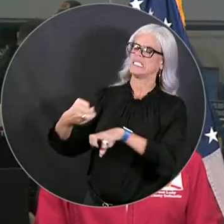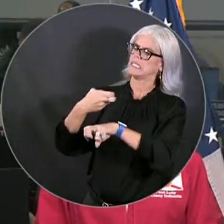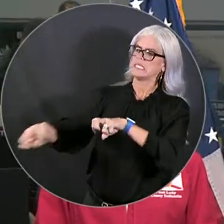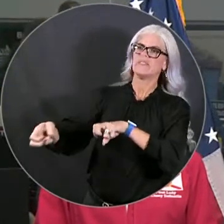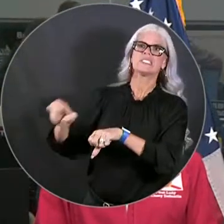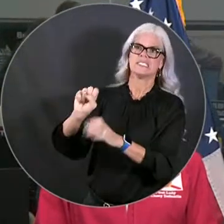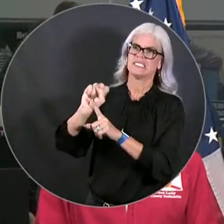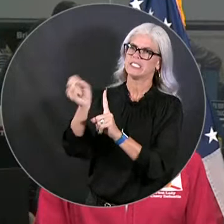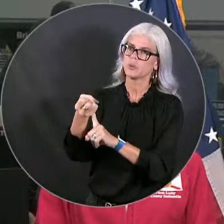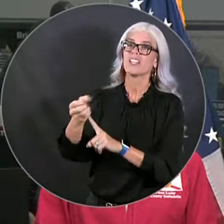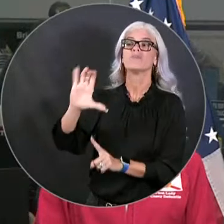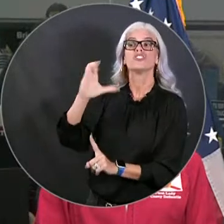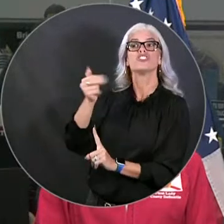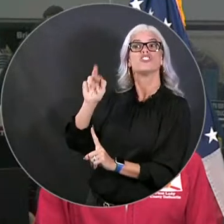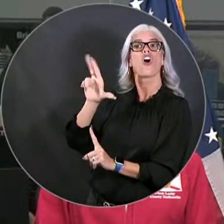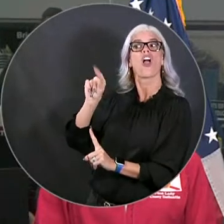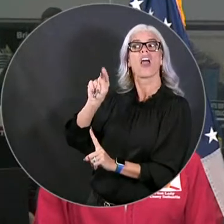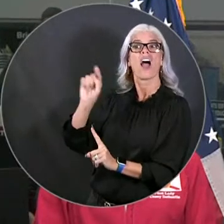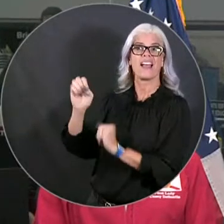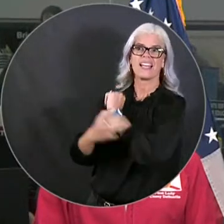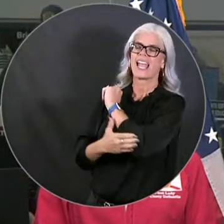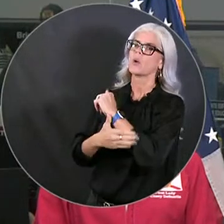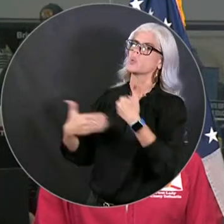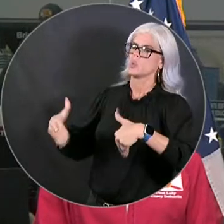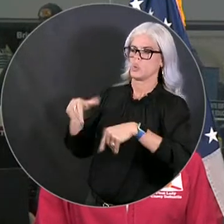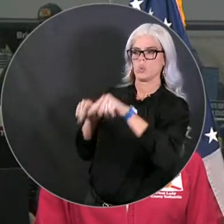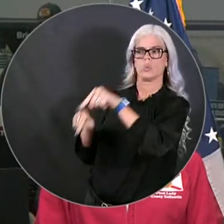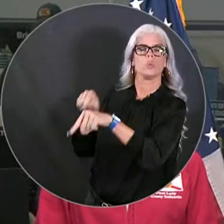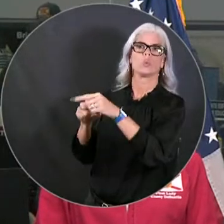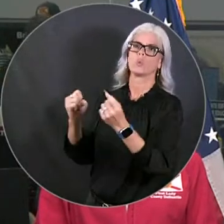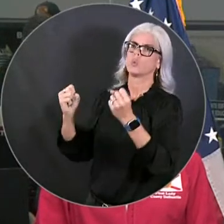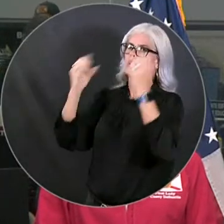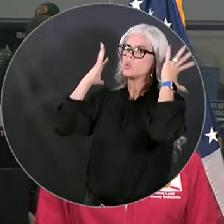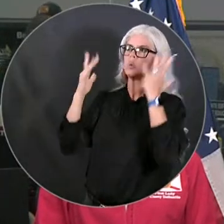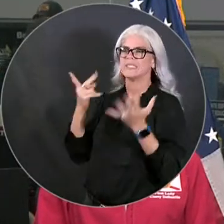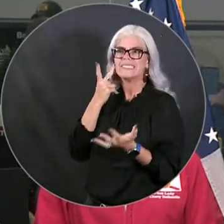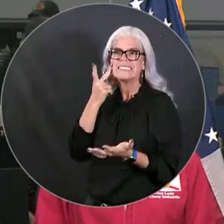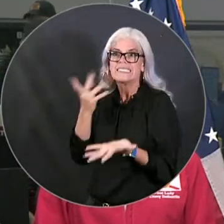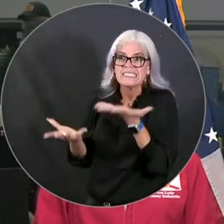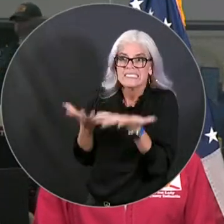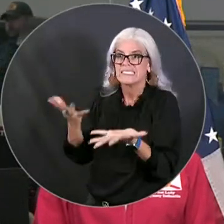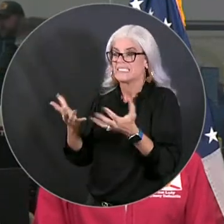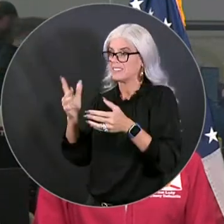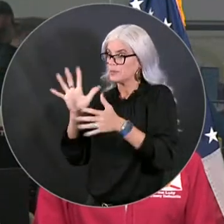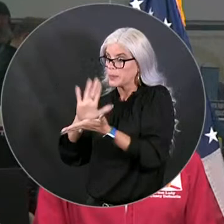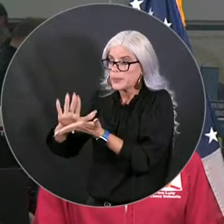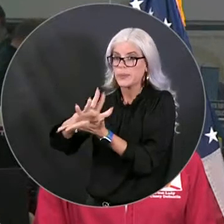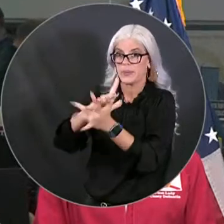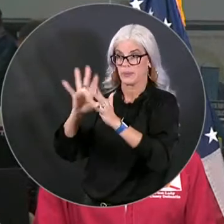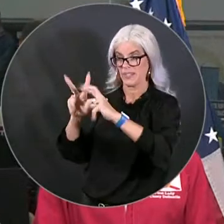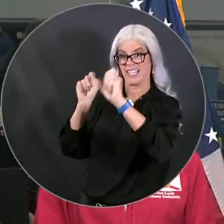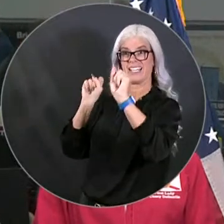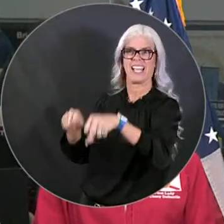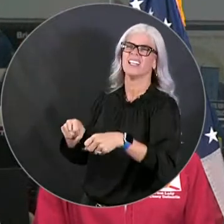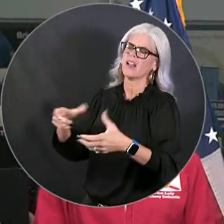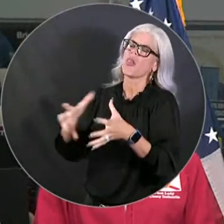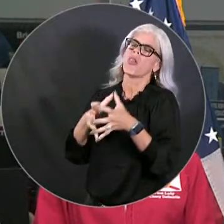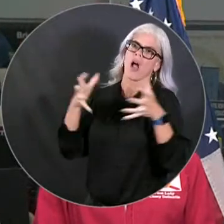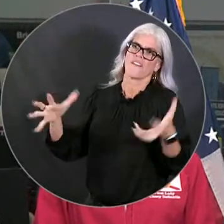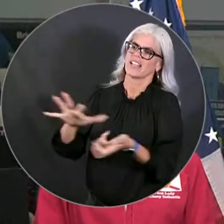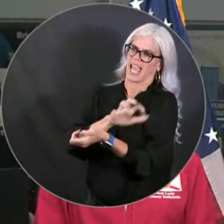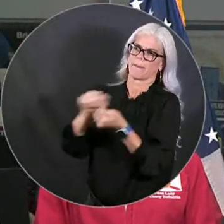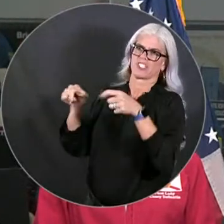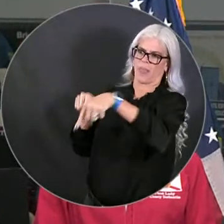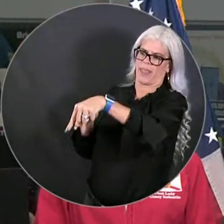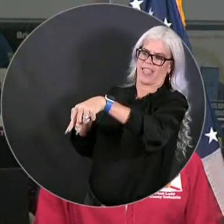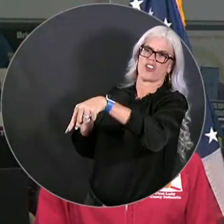them and see when they can get back on their feet. But the damage there has been just so extensive that it's a very difficult